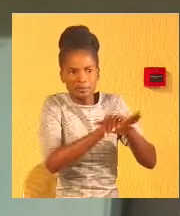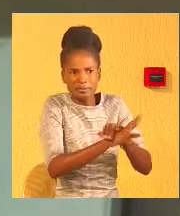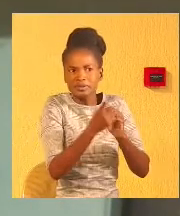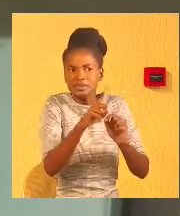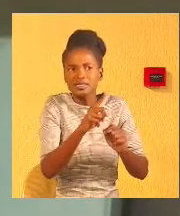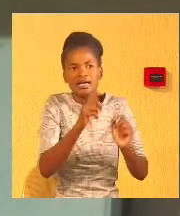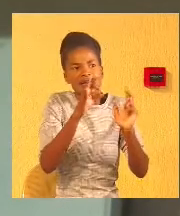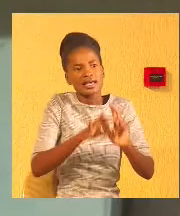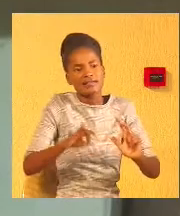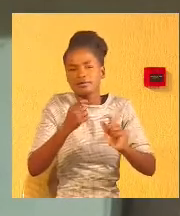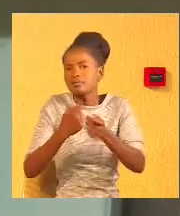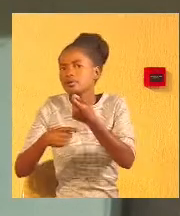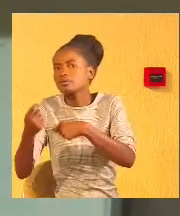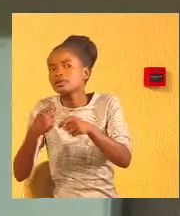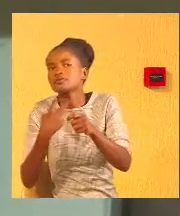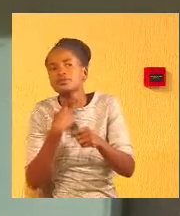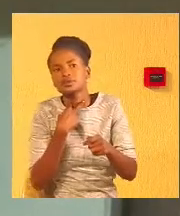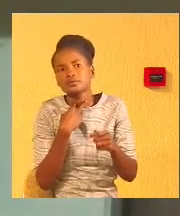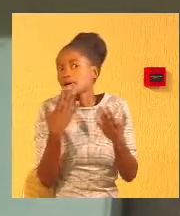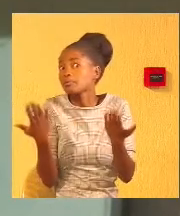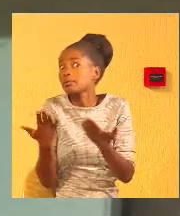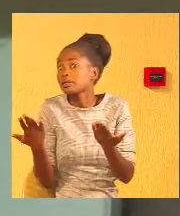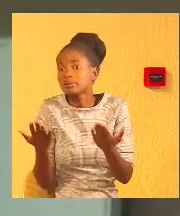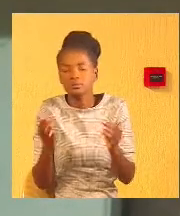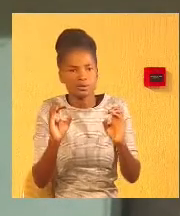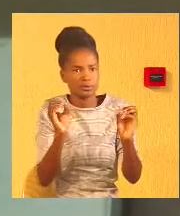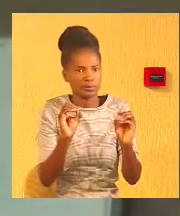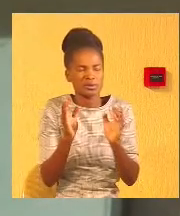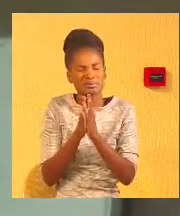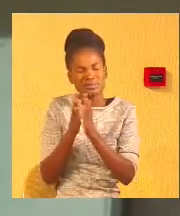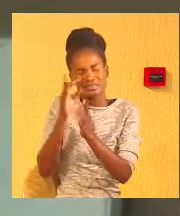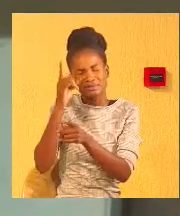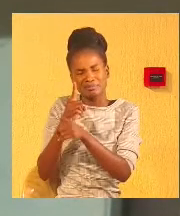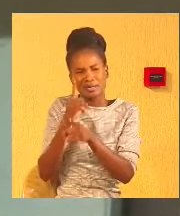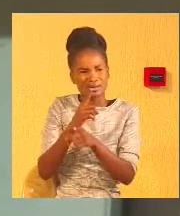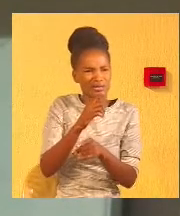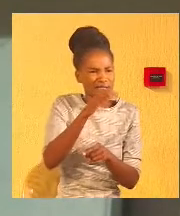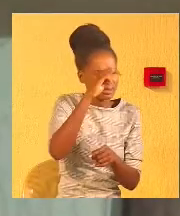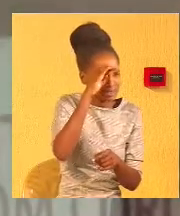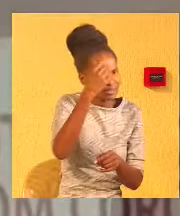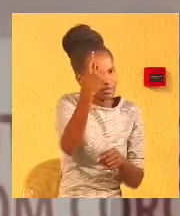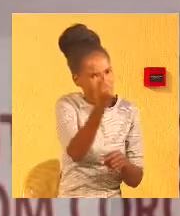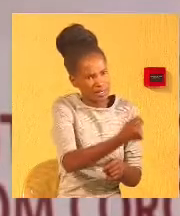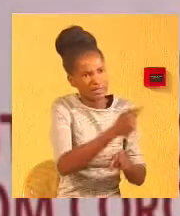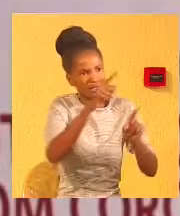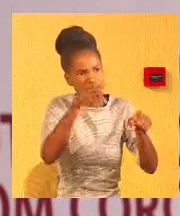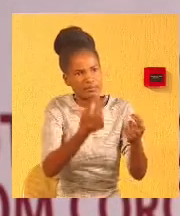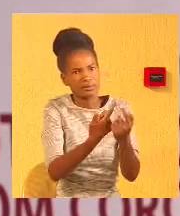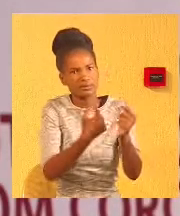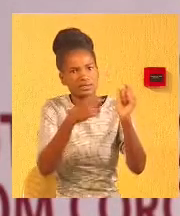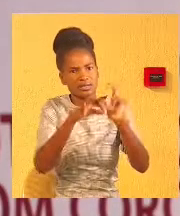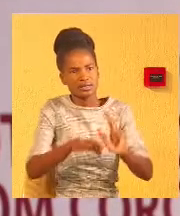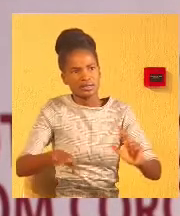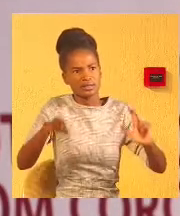to get this produce to the market? That's what I want really to deal with. Thank you very much. Mr. Venter,